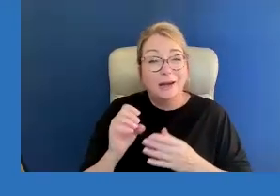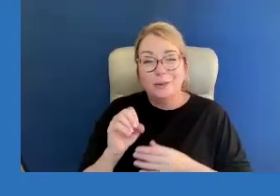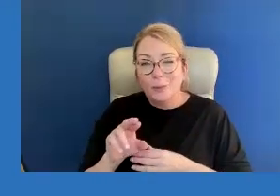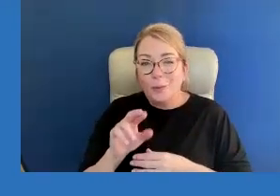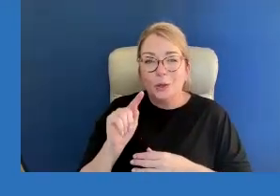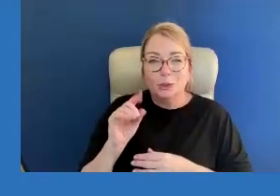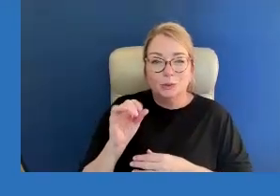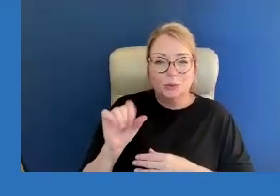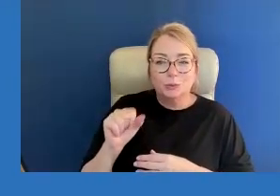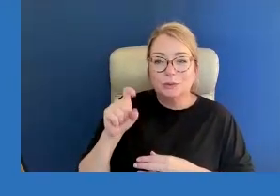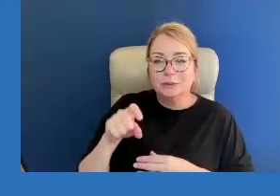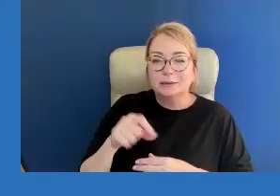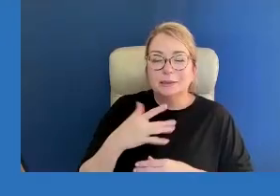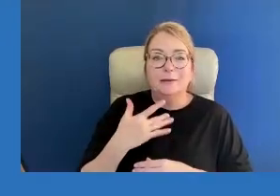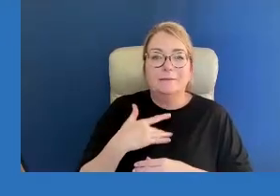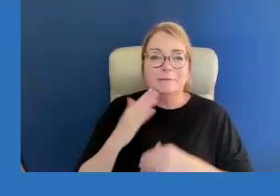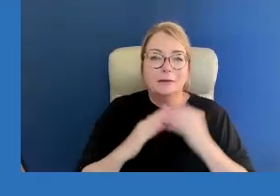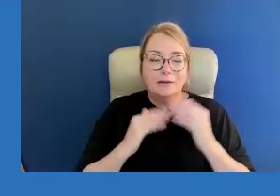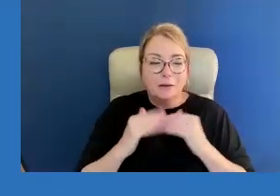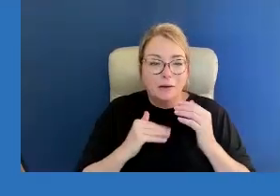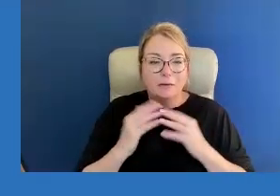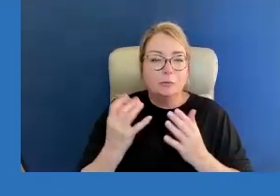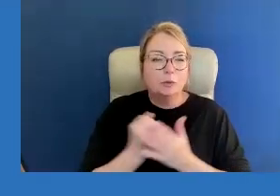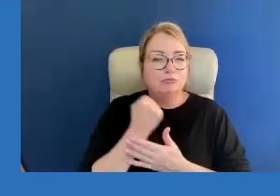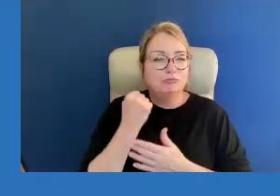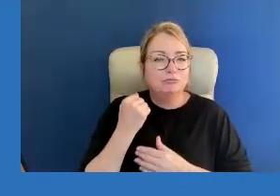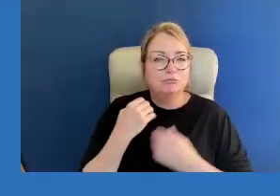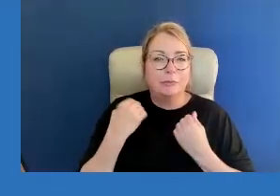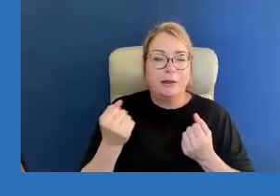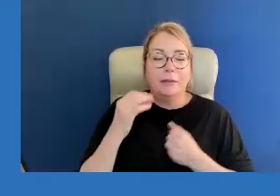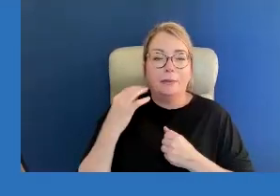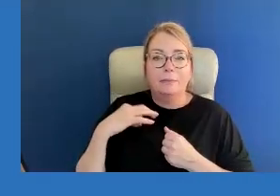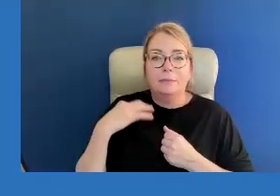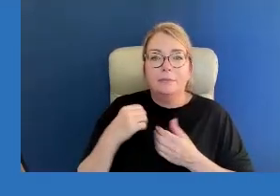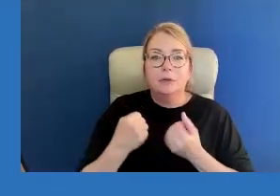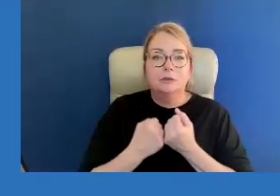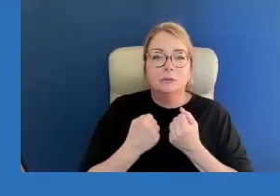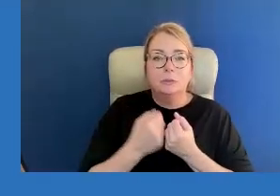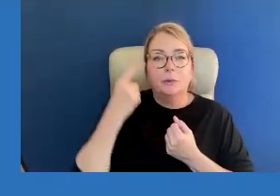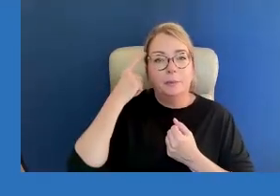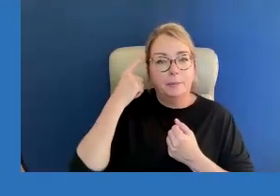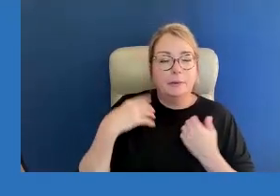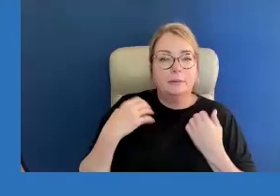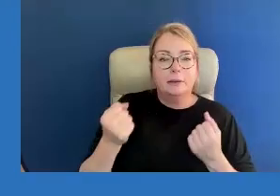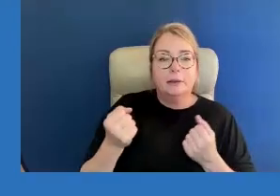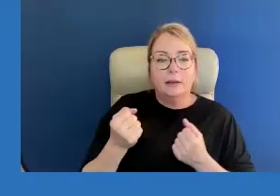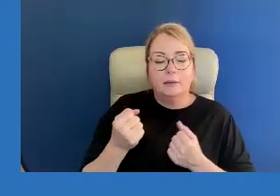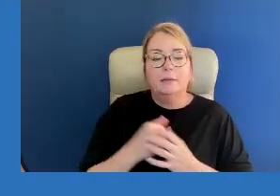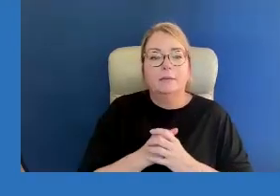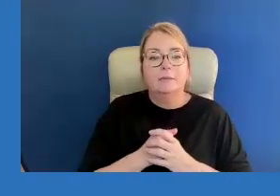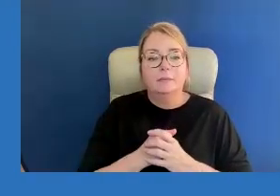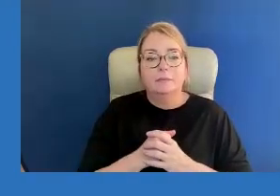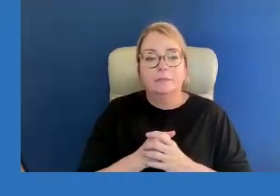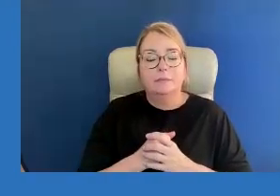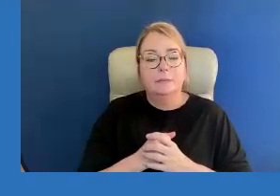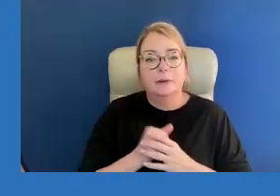so that you can feel comfortable using your health benefits to support your overall mental health and well-being. I can't tell